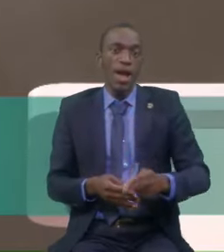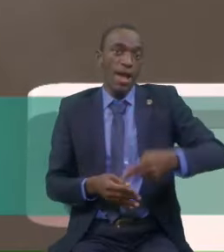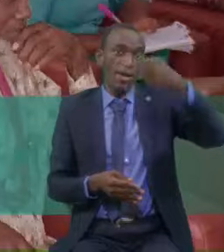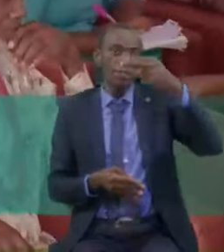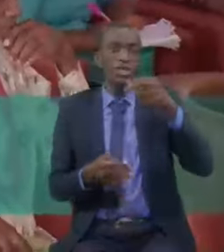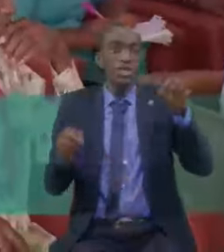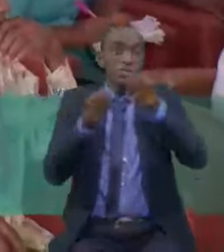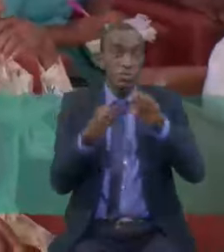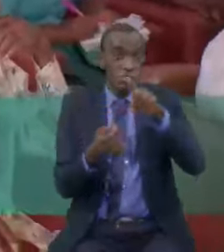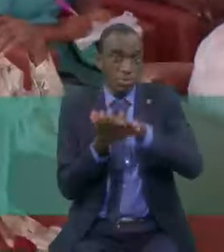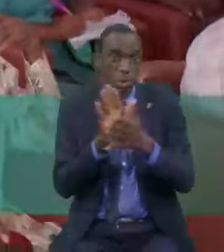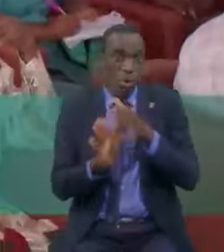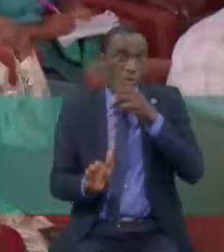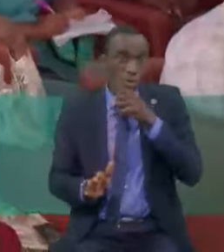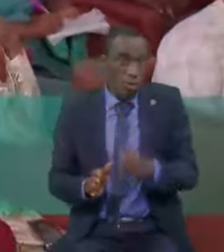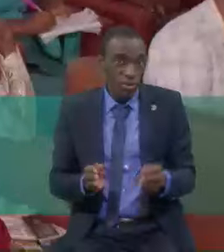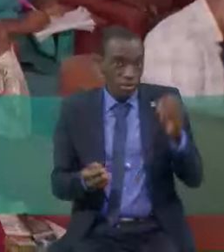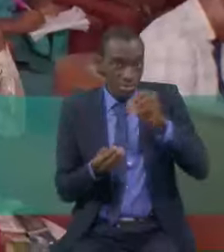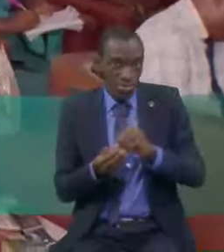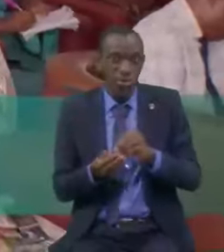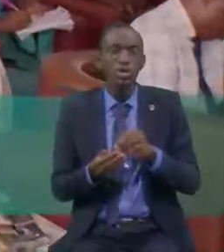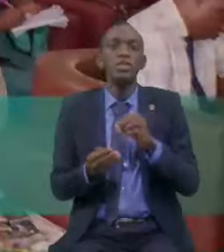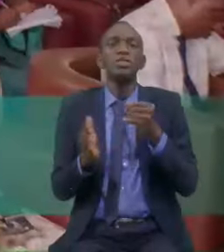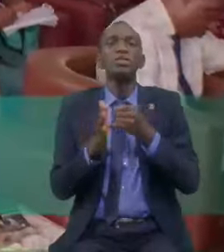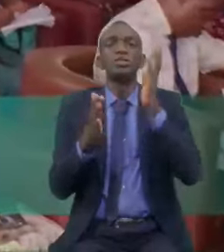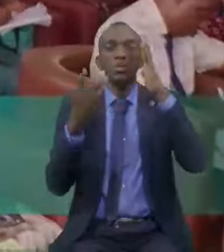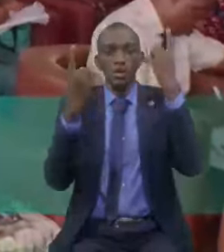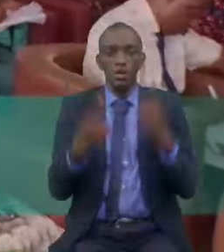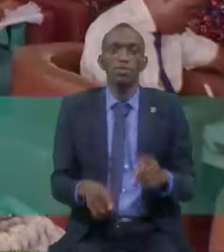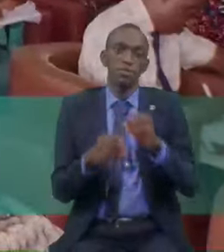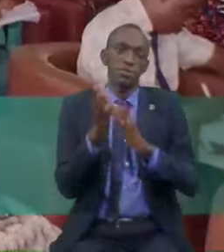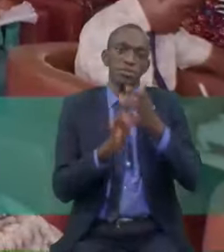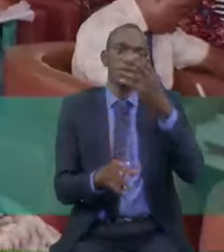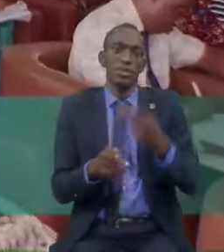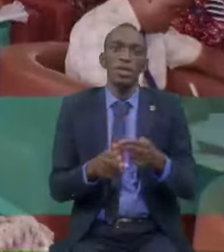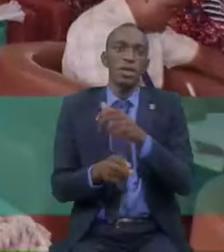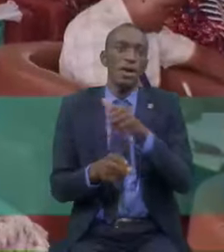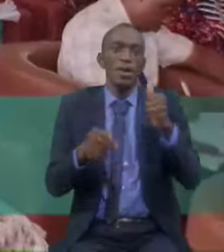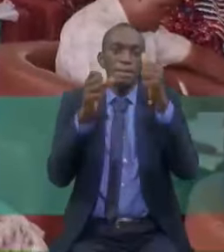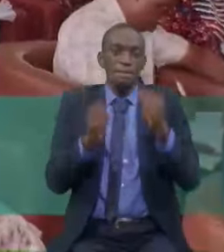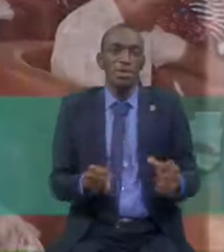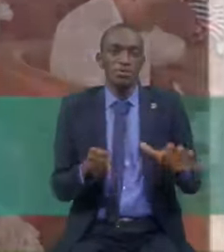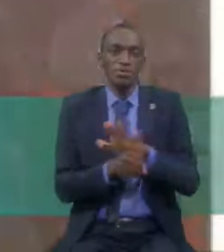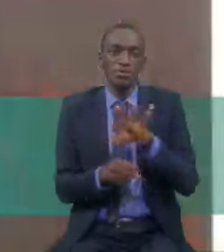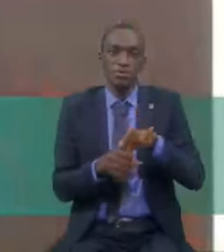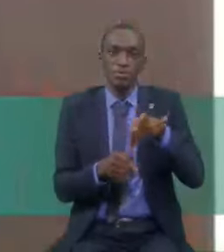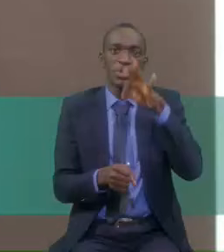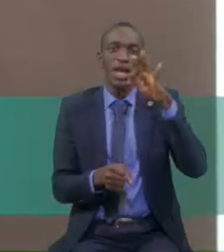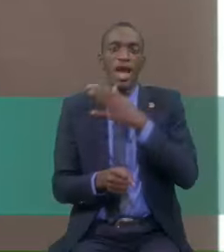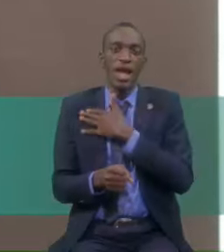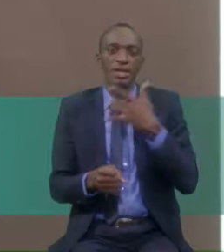will happen. Yeah. The dynamic Spirit and the discerning